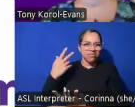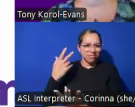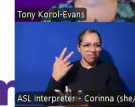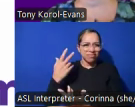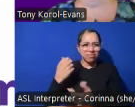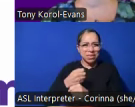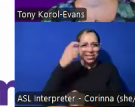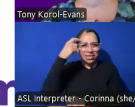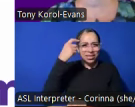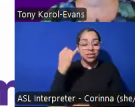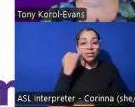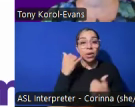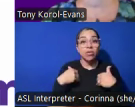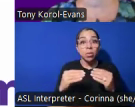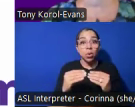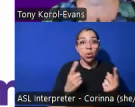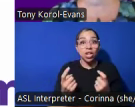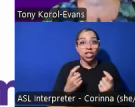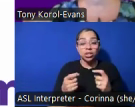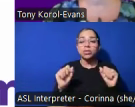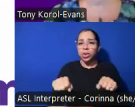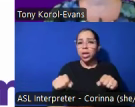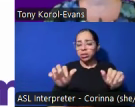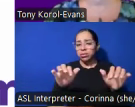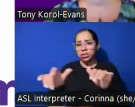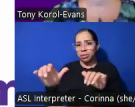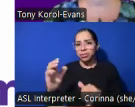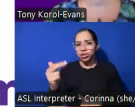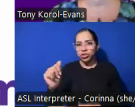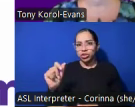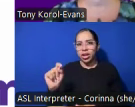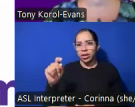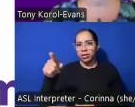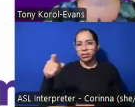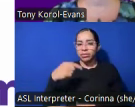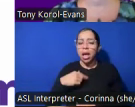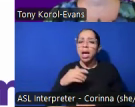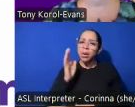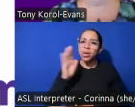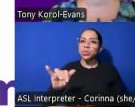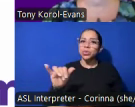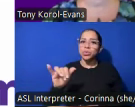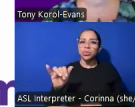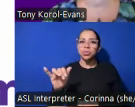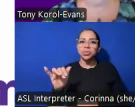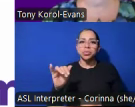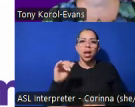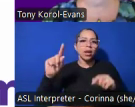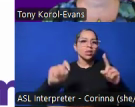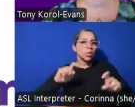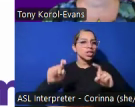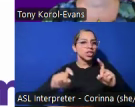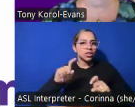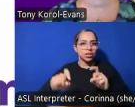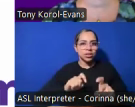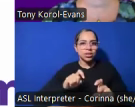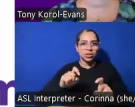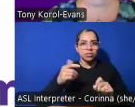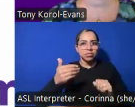to put them in the chat. And I'll be asking questions and things as we go along. So, if you